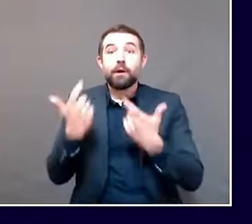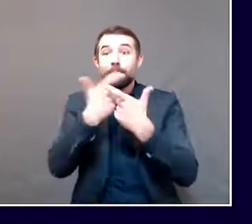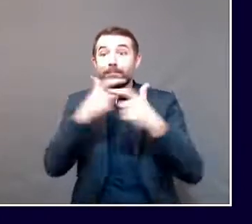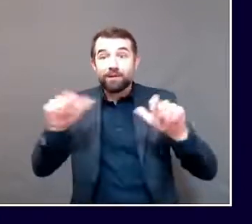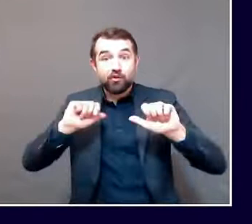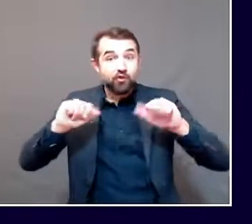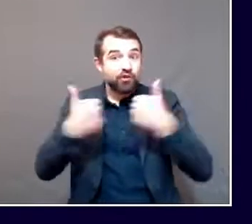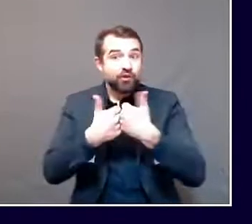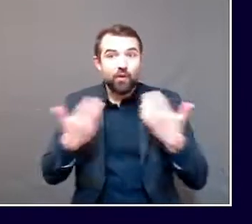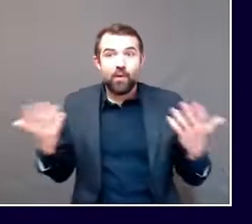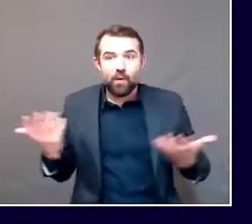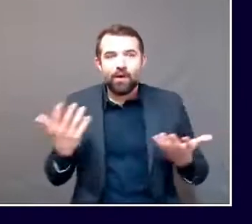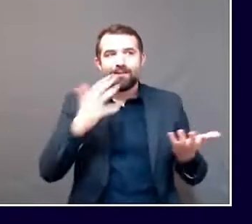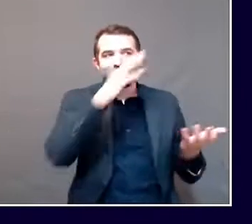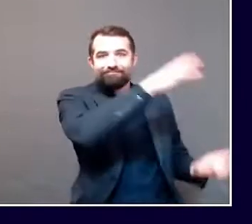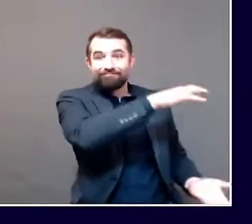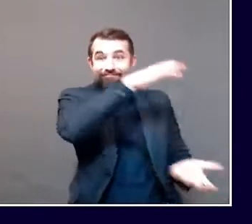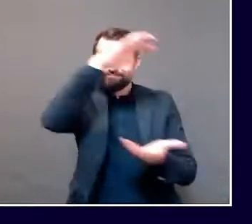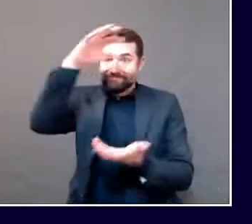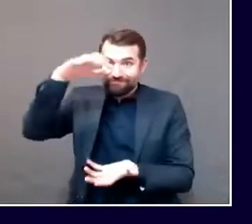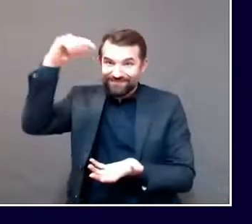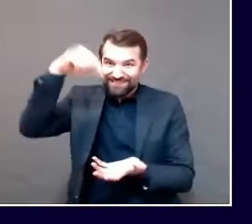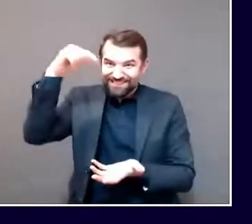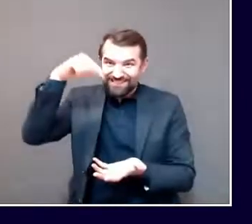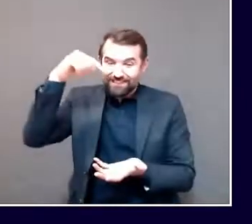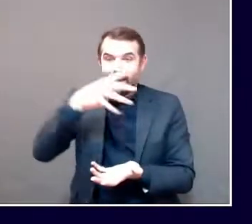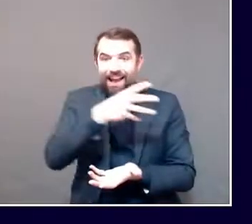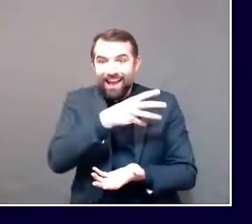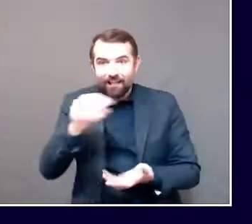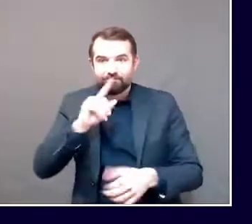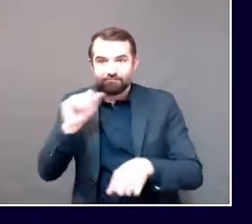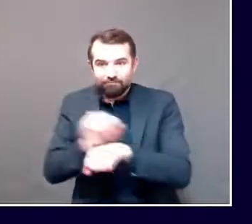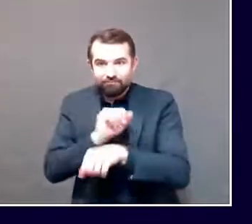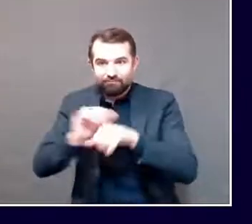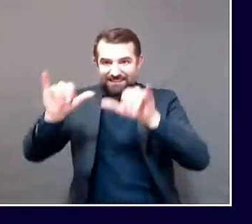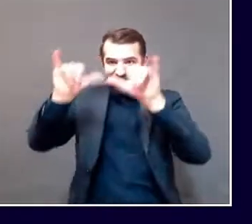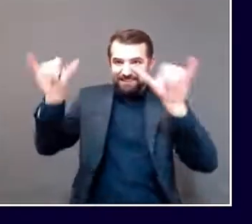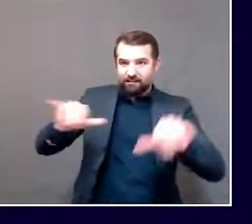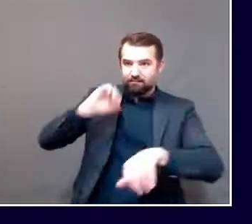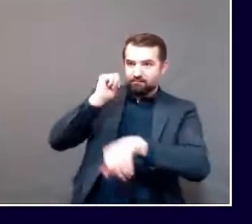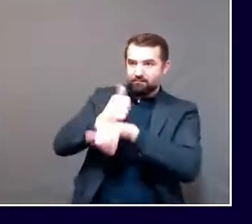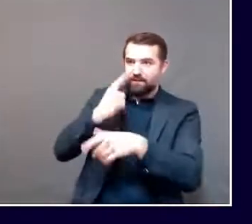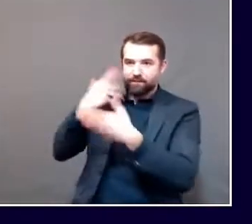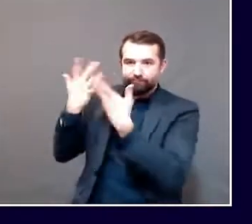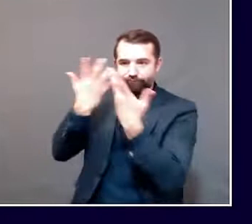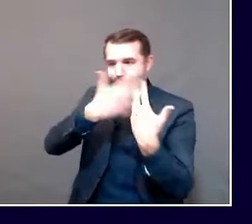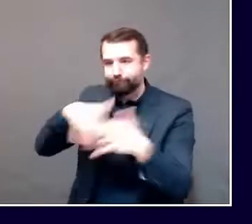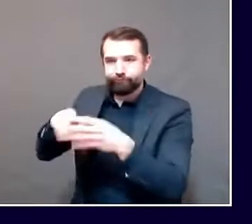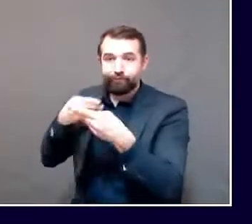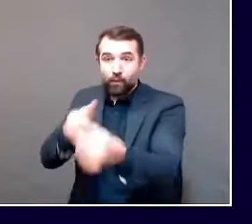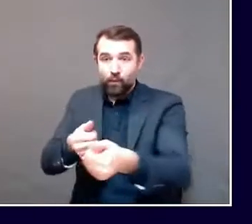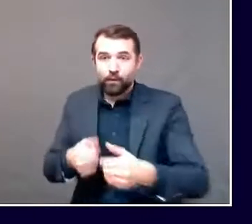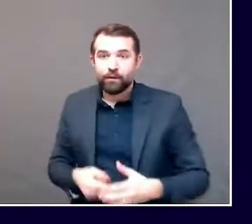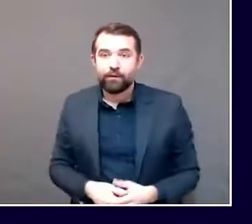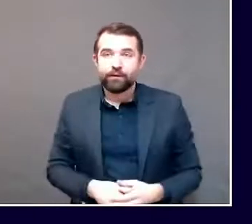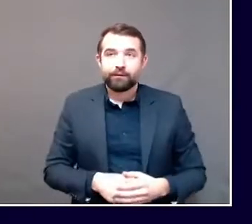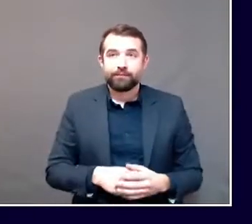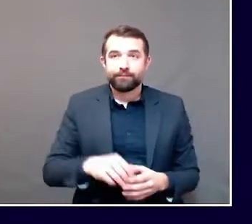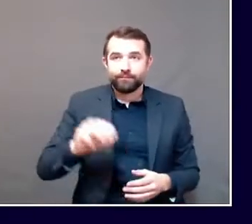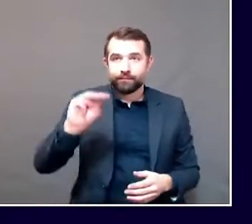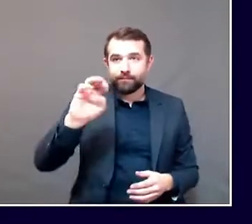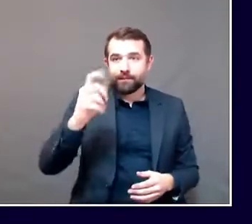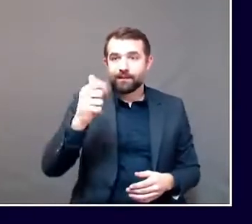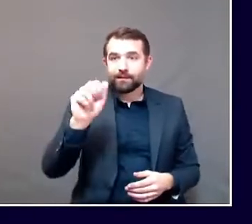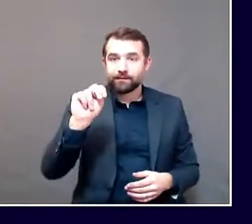Okay, thanks. Yep. I'm going to turn to Megan at WMTW next. Thank you, Dr. Shah. At